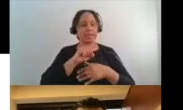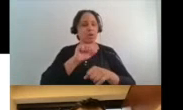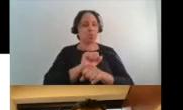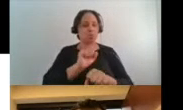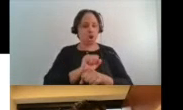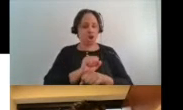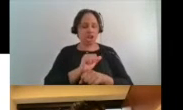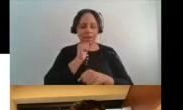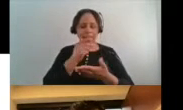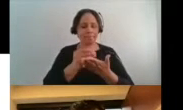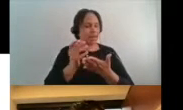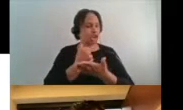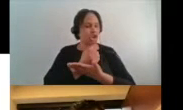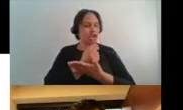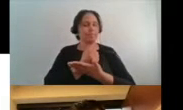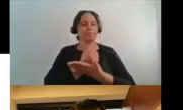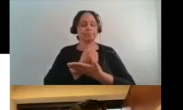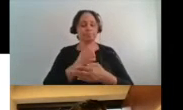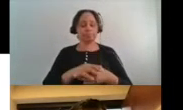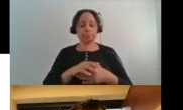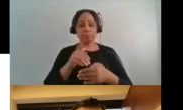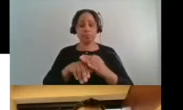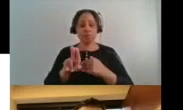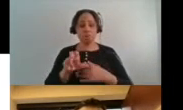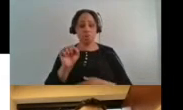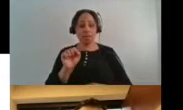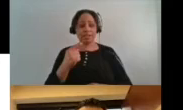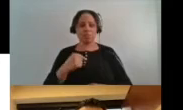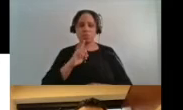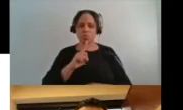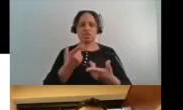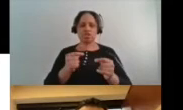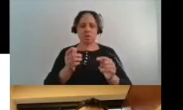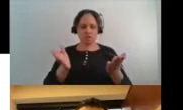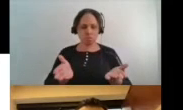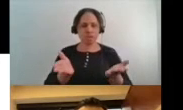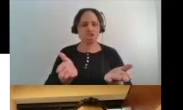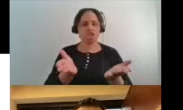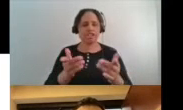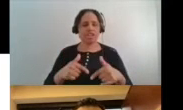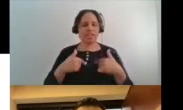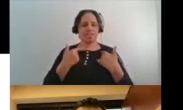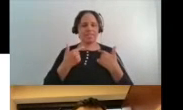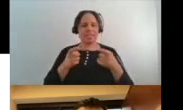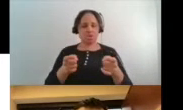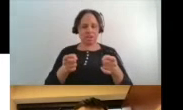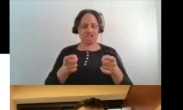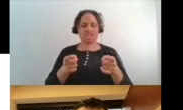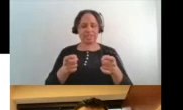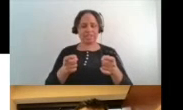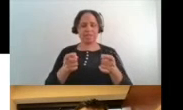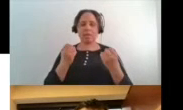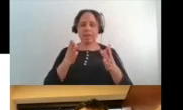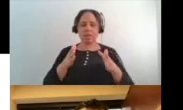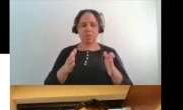So in the US, we're really trying to encourage living donation, and there's a lot of ways to make it happen, okay?